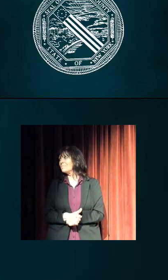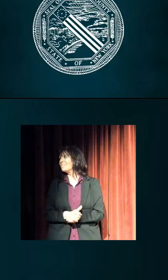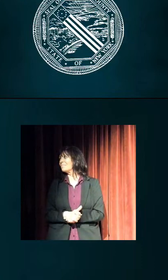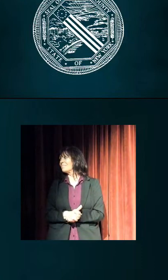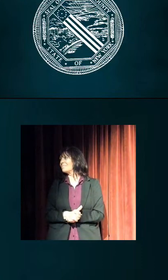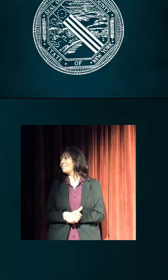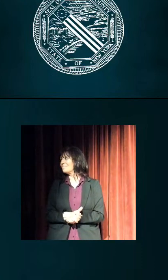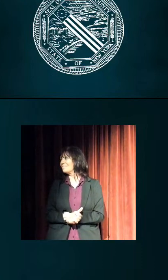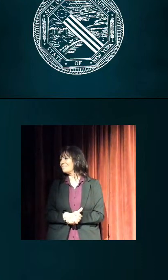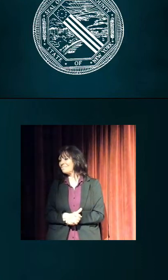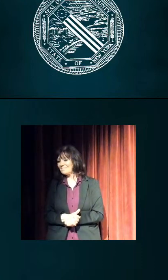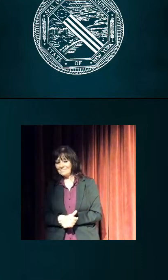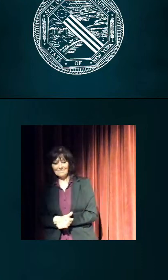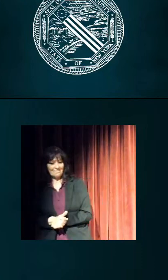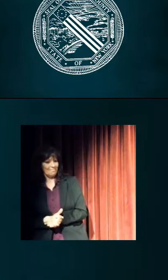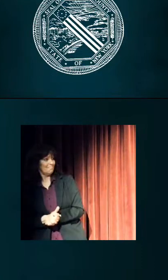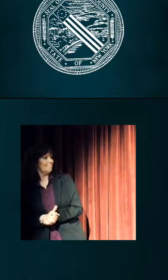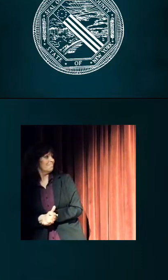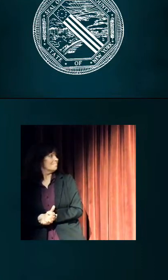Thank you.